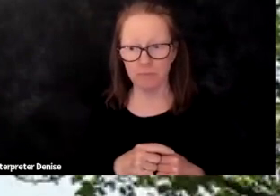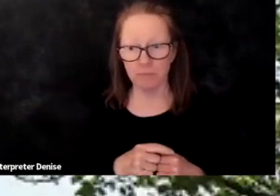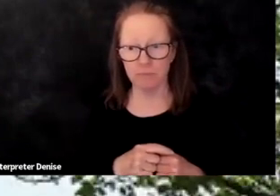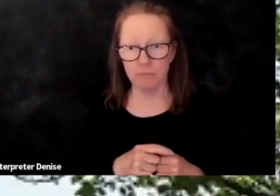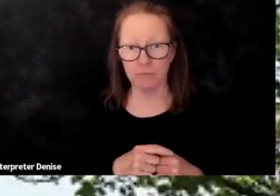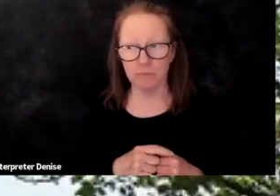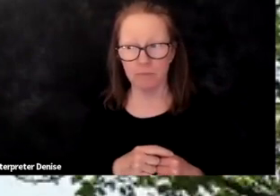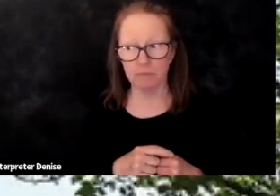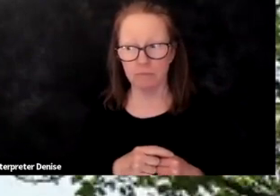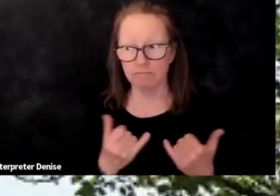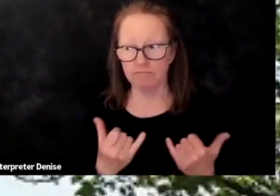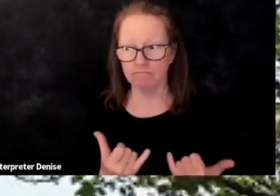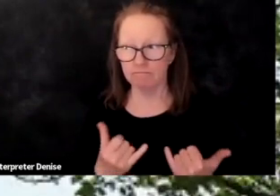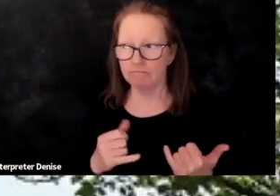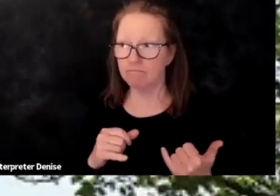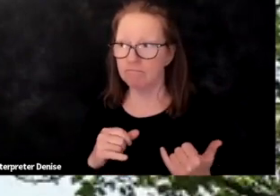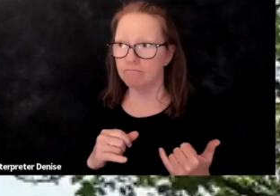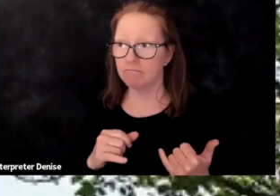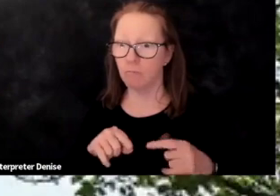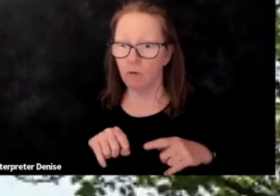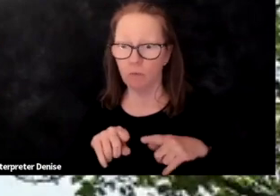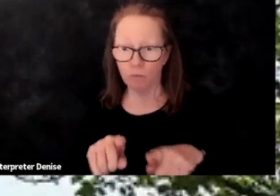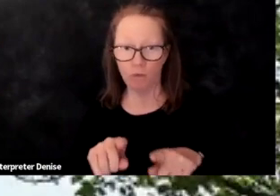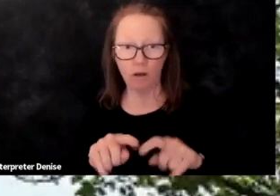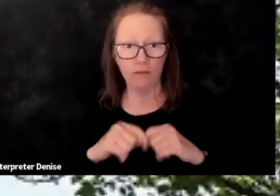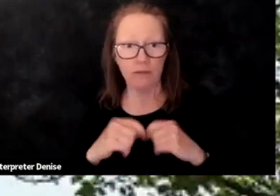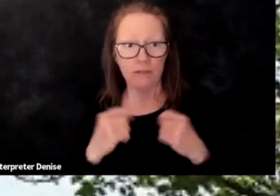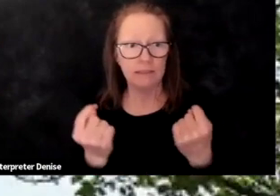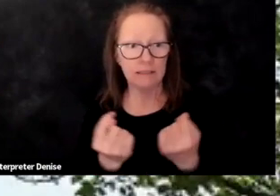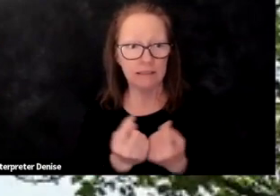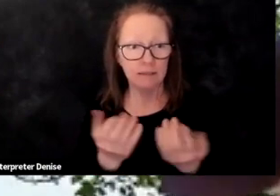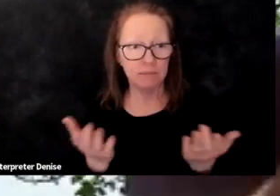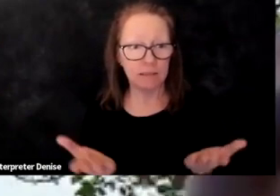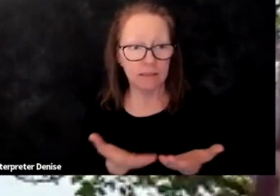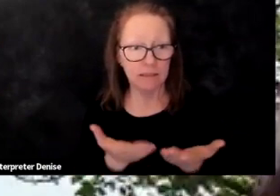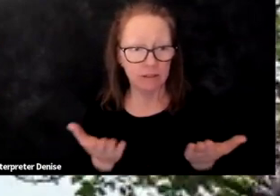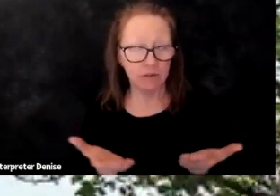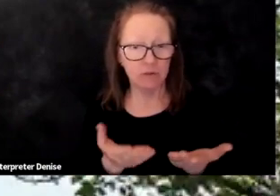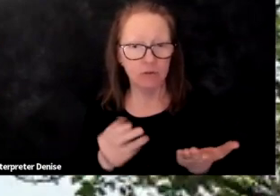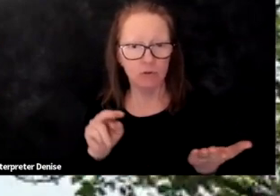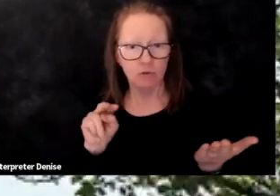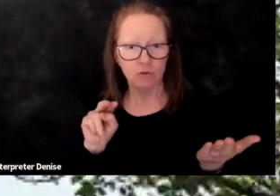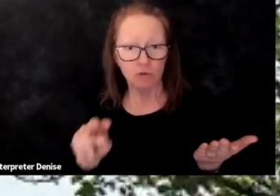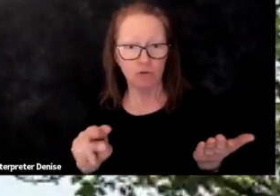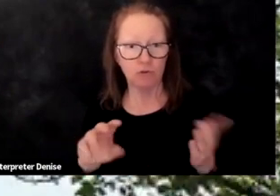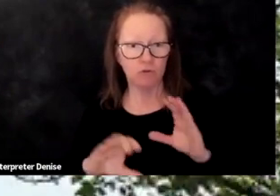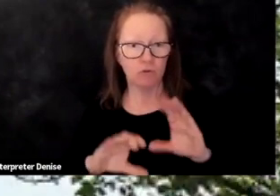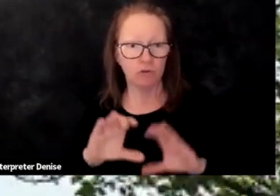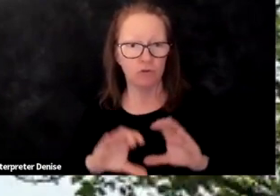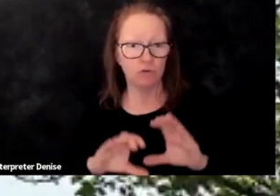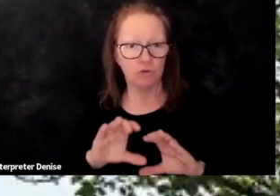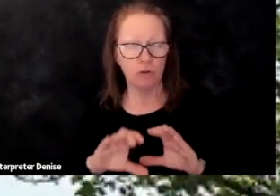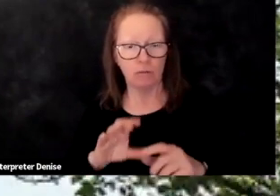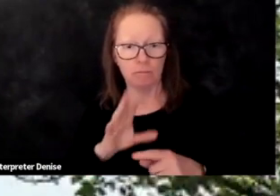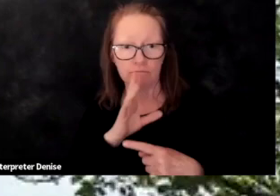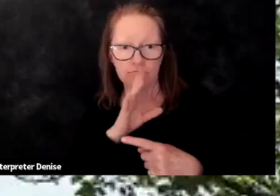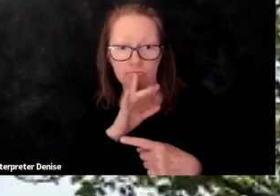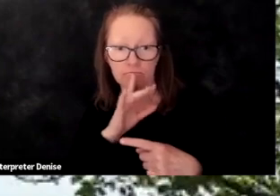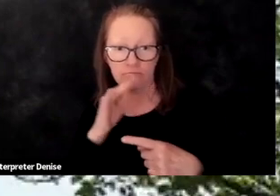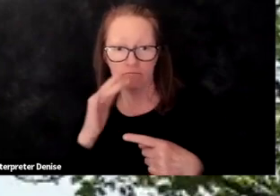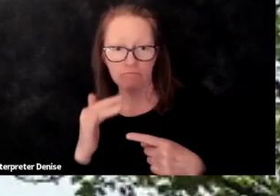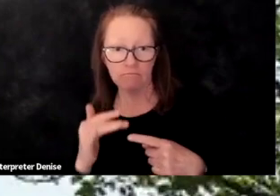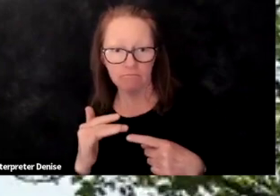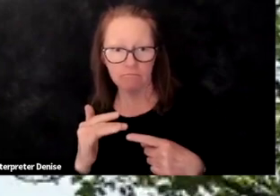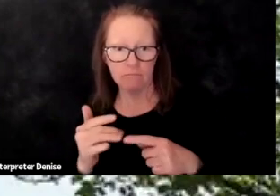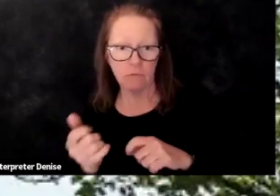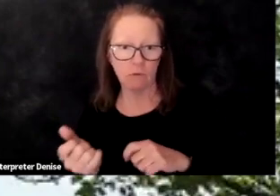some of the questions while we still have the team on live so that we can try to have them answered. And then I can go back to the comments.